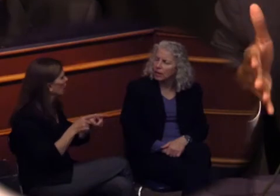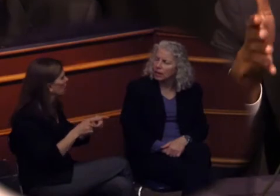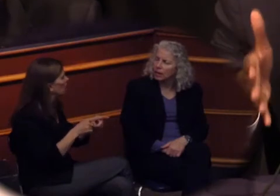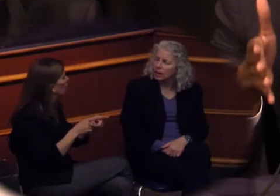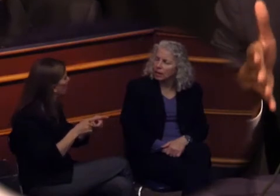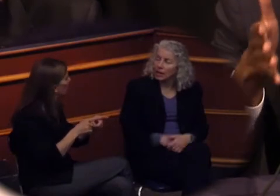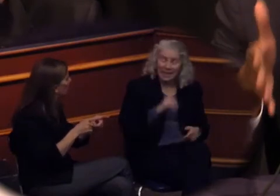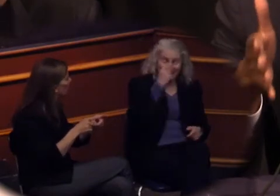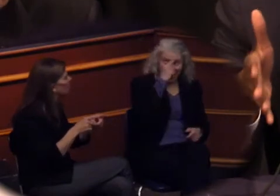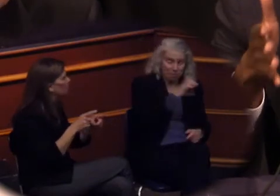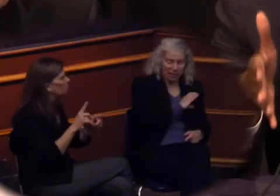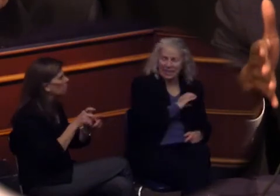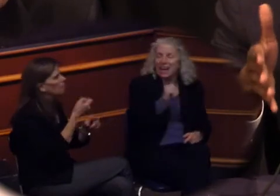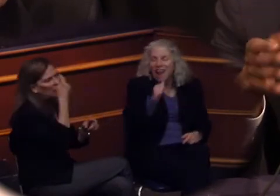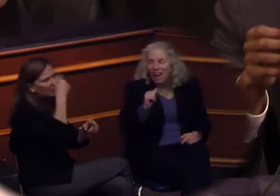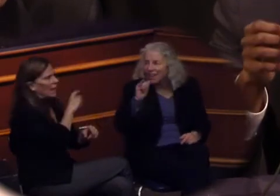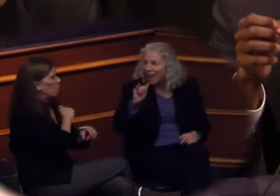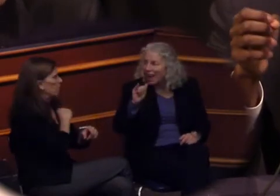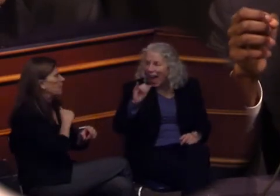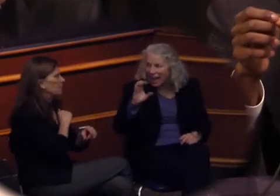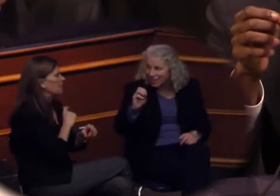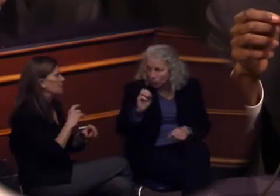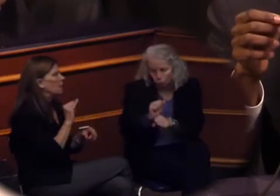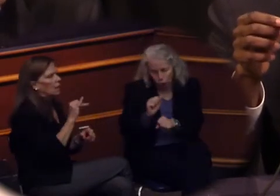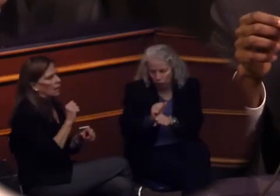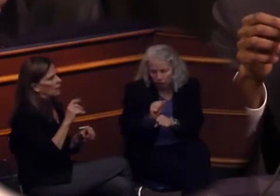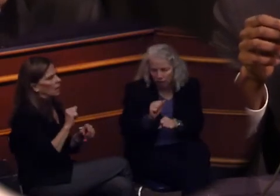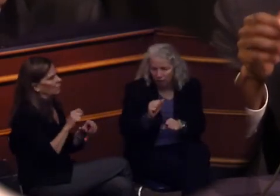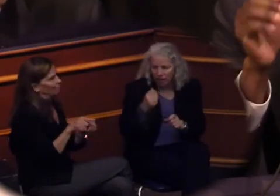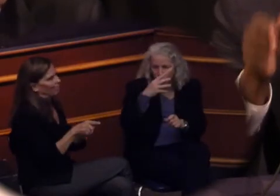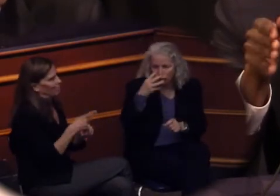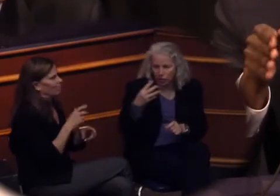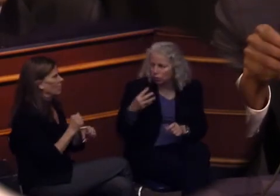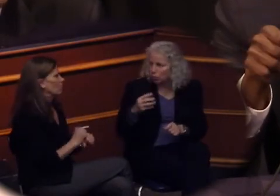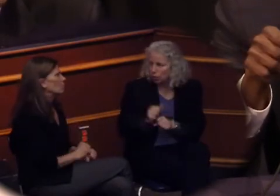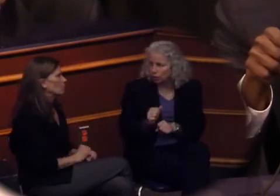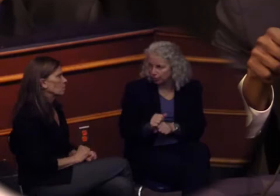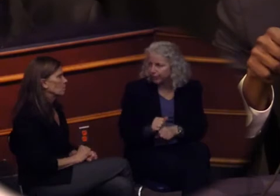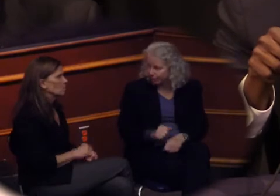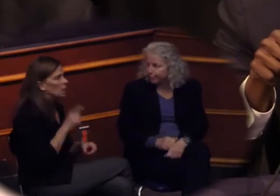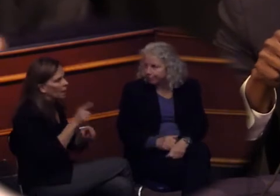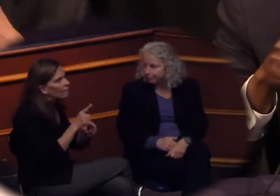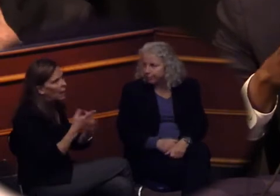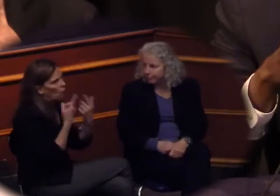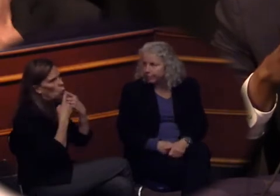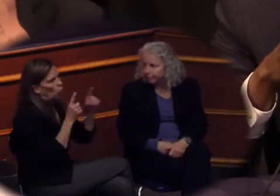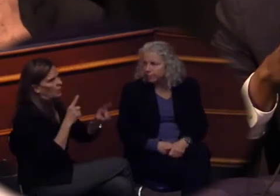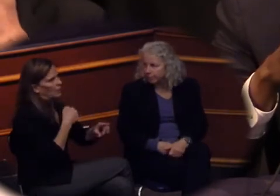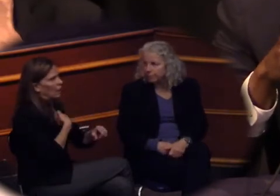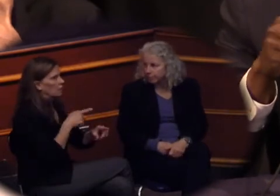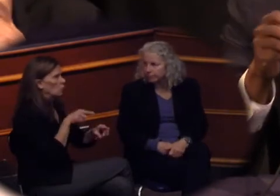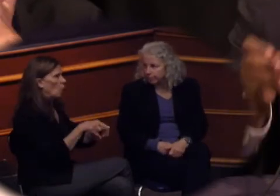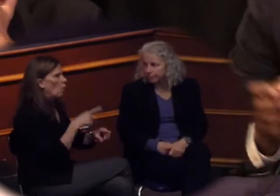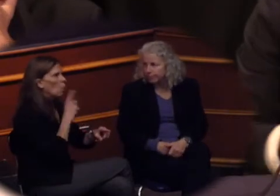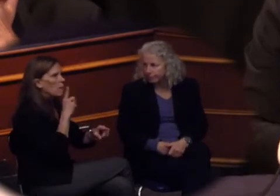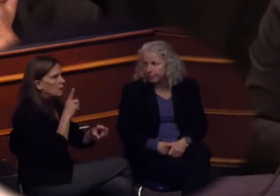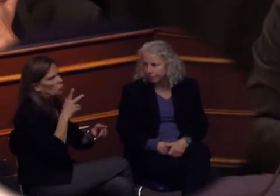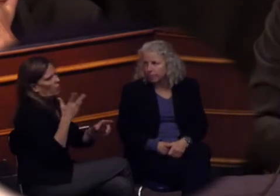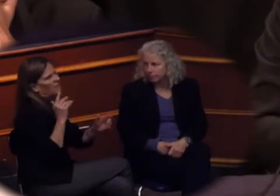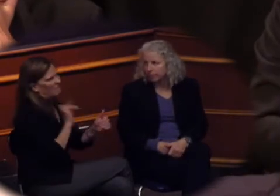One of the first acts that Charlie Baker did was rescind that order that Deval Patrick put in place. I'd make sure that that's in place as well.